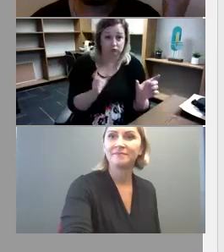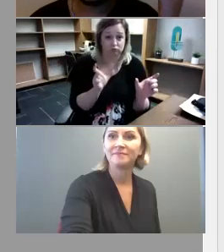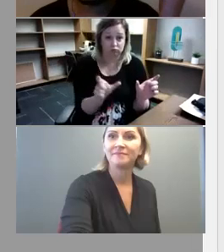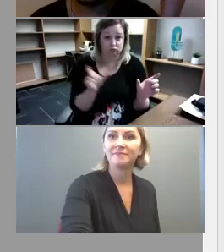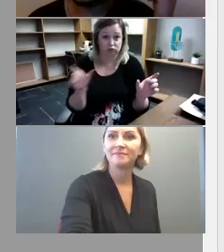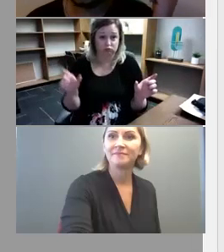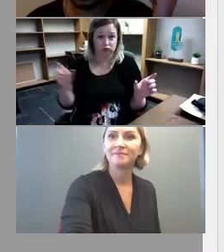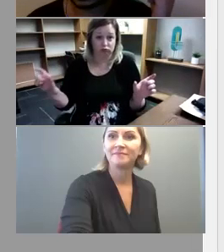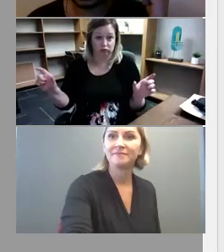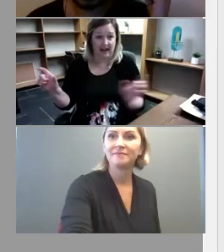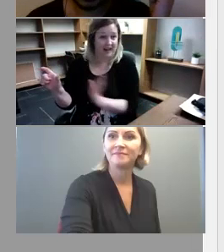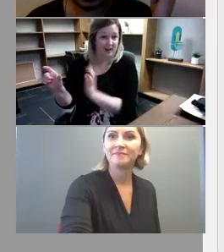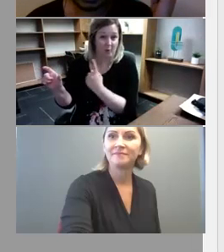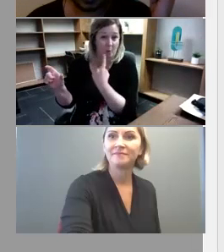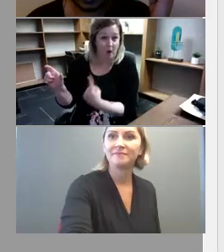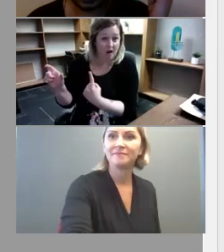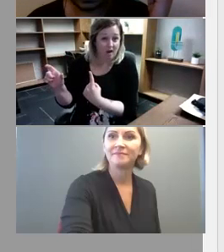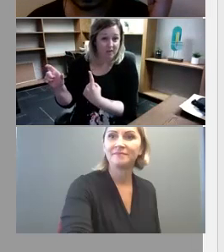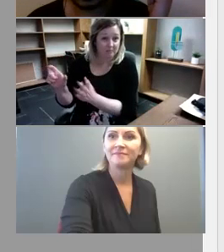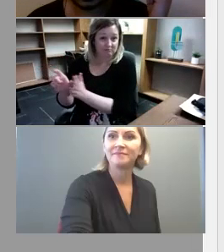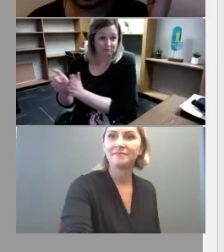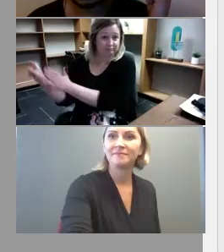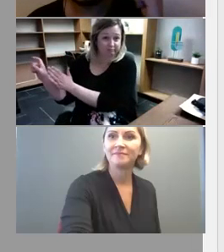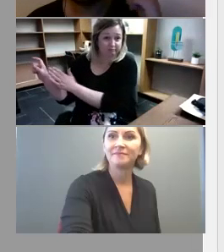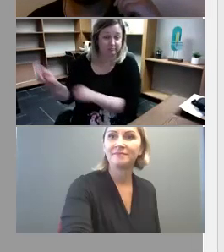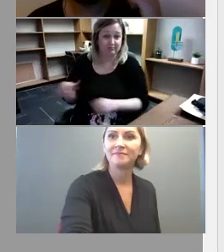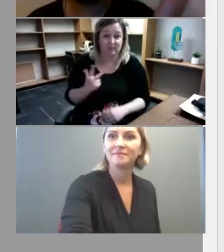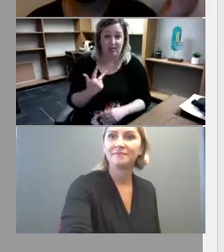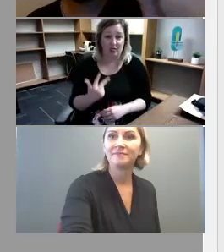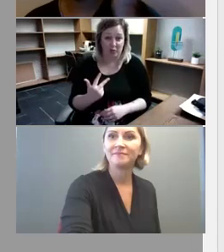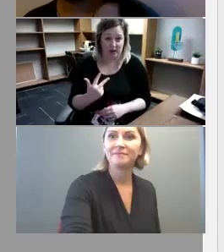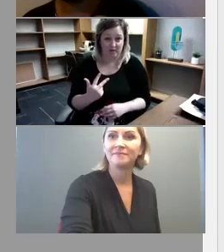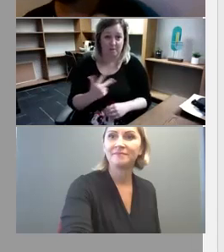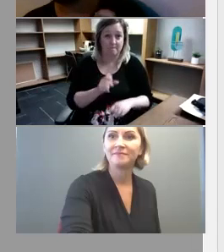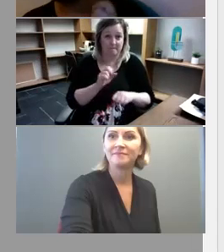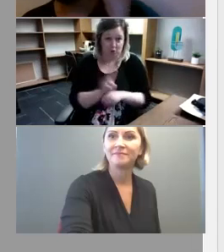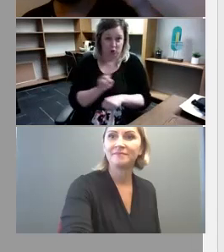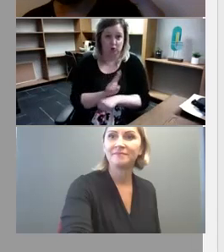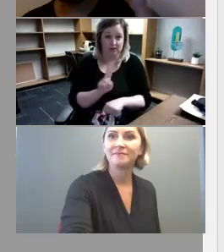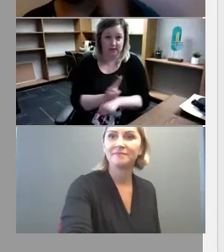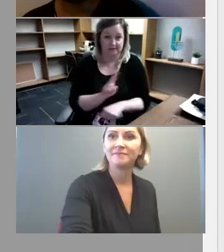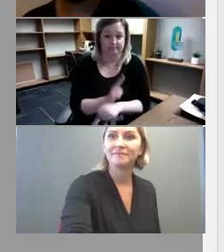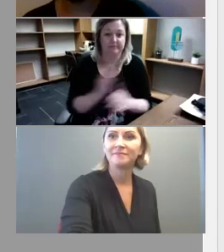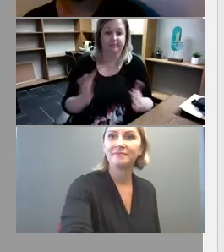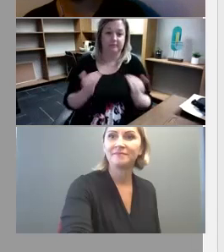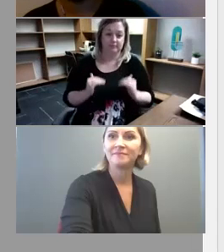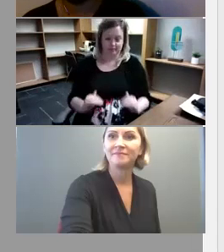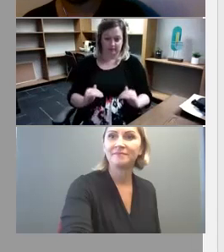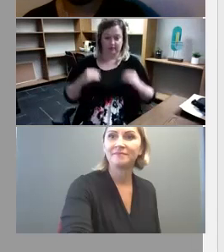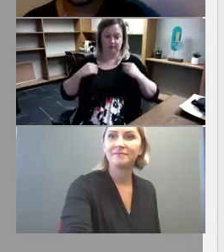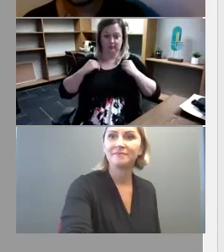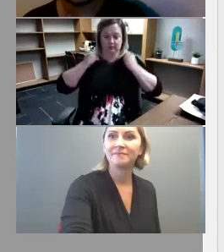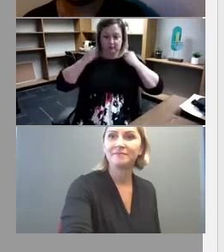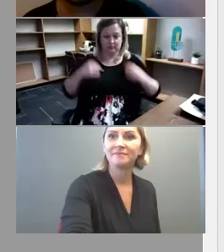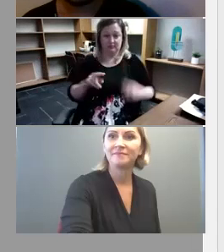would be just an n complexity. Similar to this one, we also have 3t n by 4 plus of n squared, where n squared time complexity is the